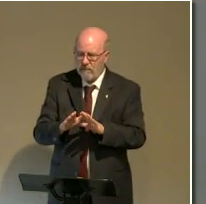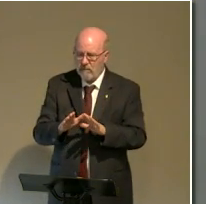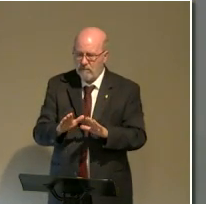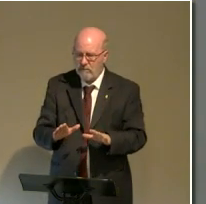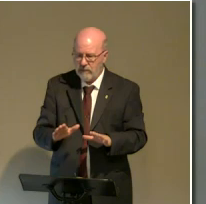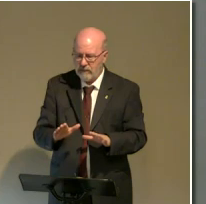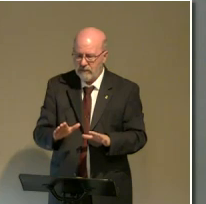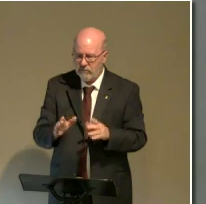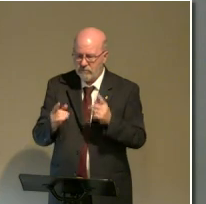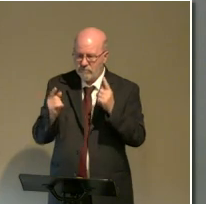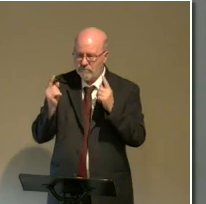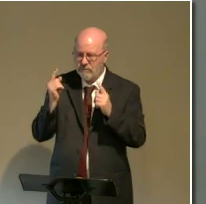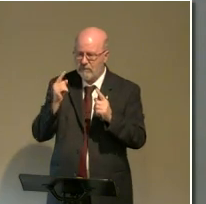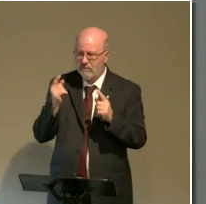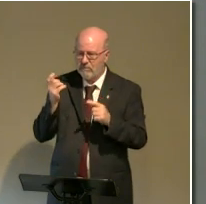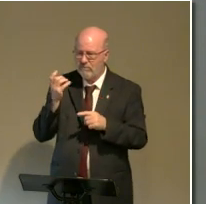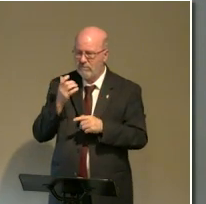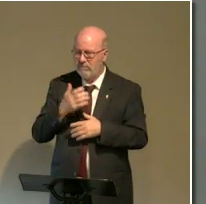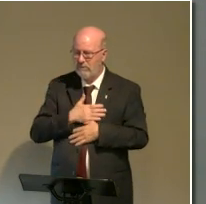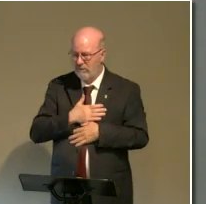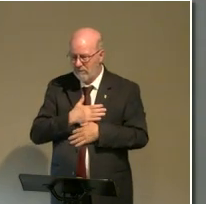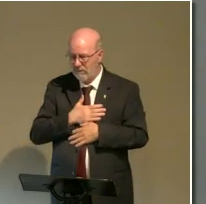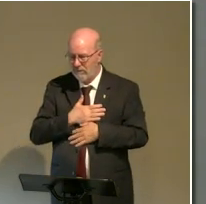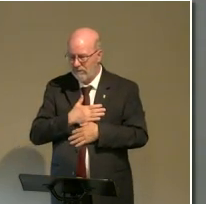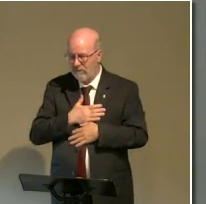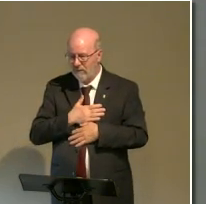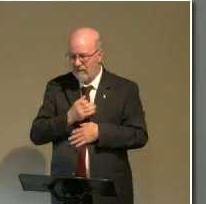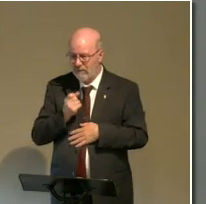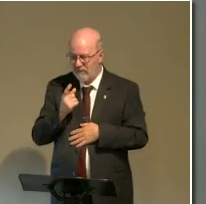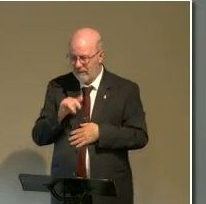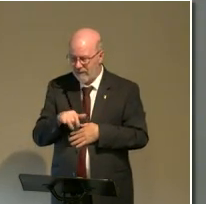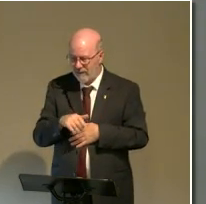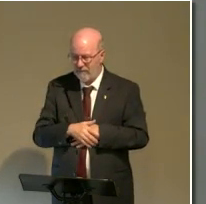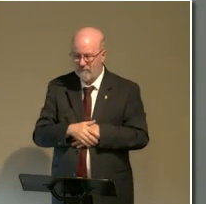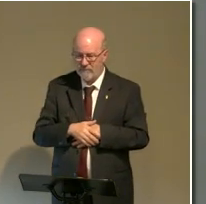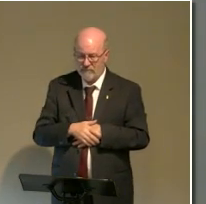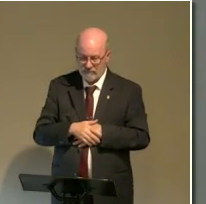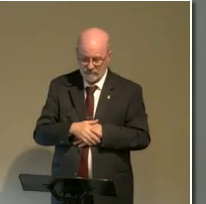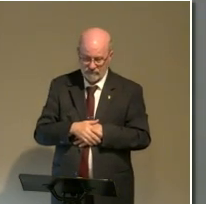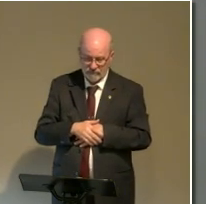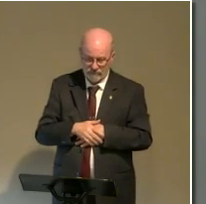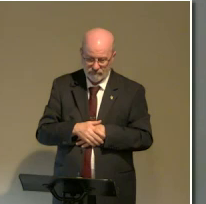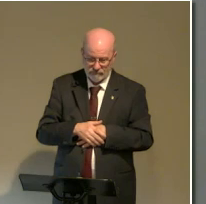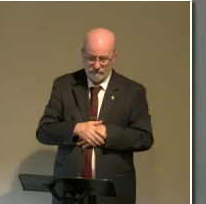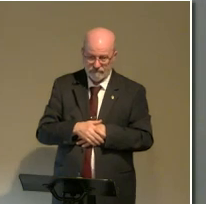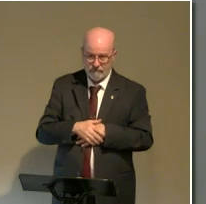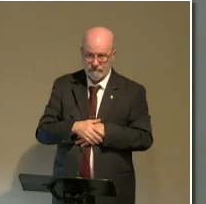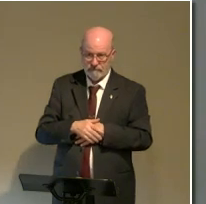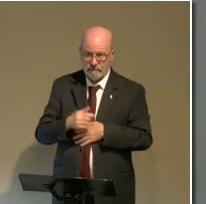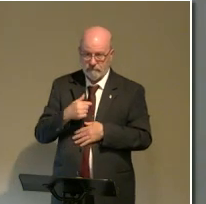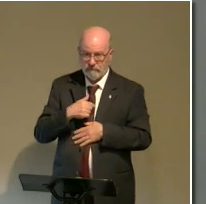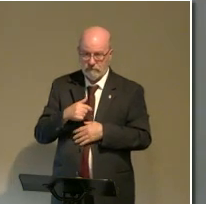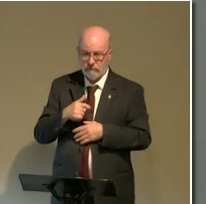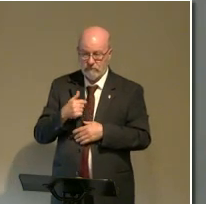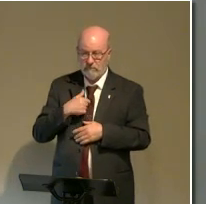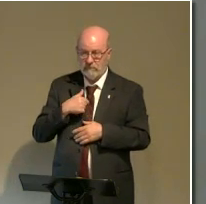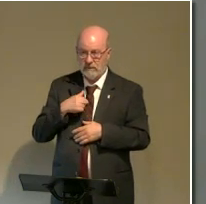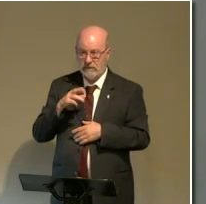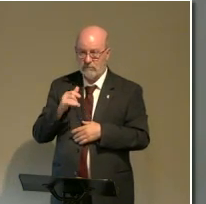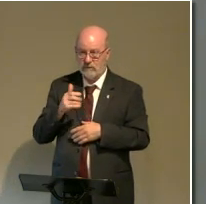and you start to think, and it's like, okay, that makes sense. You know, we got great peace. Me and Rita